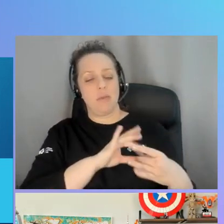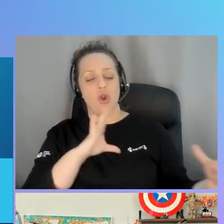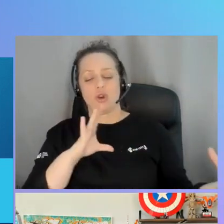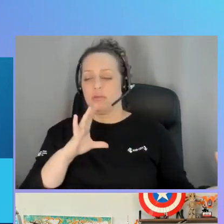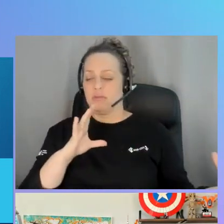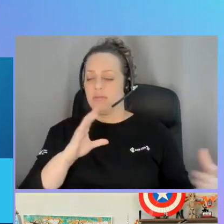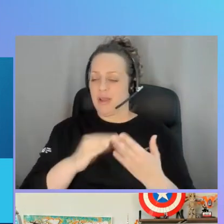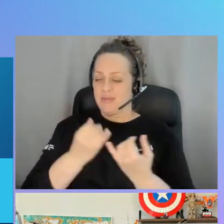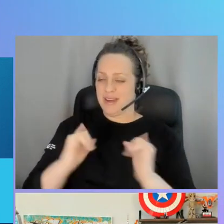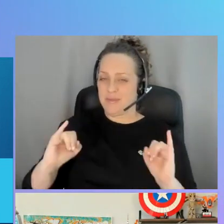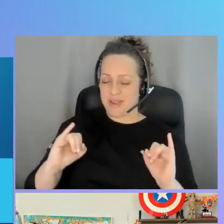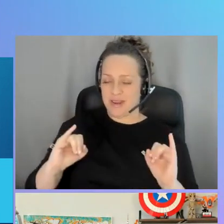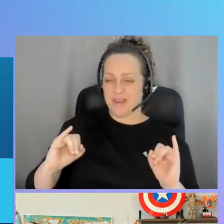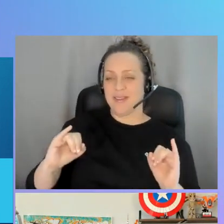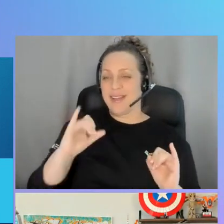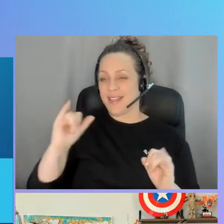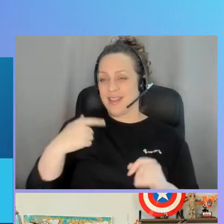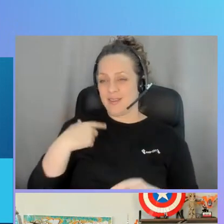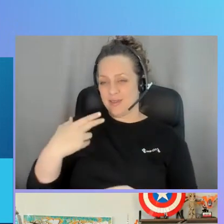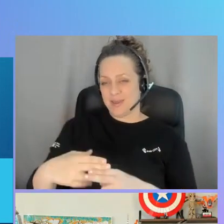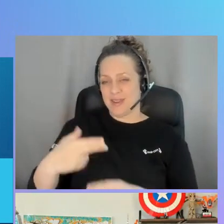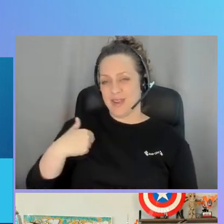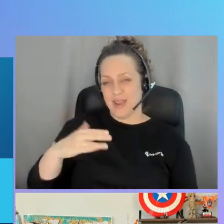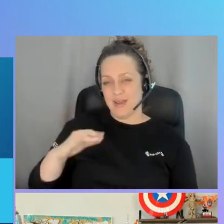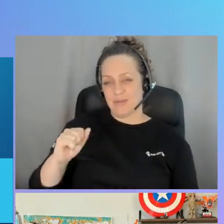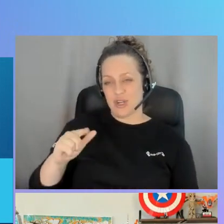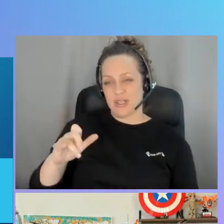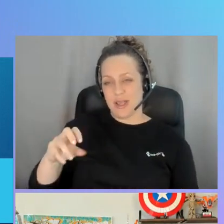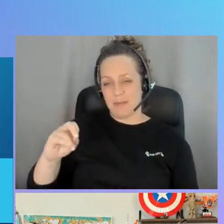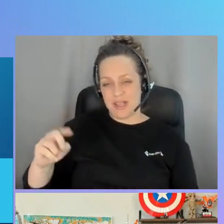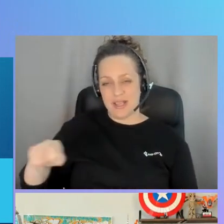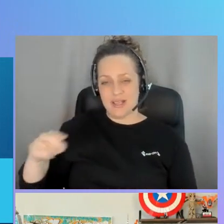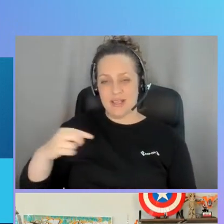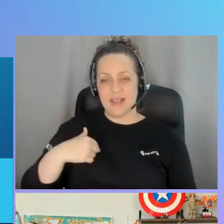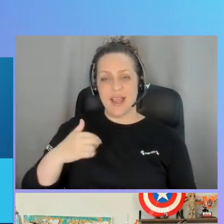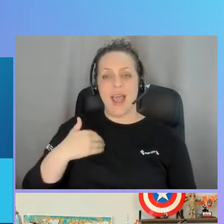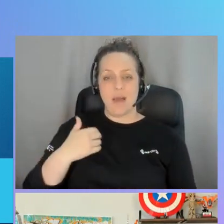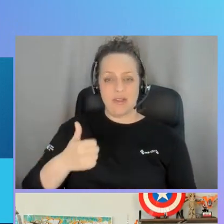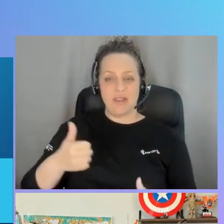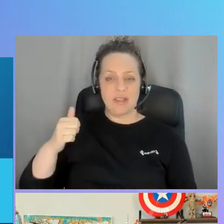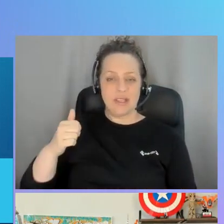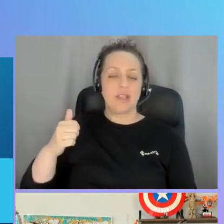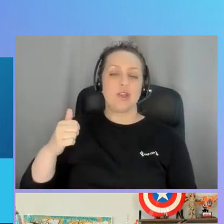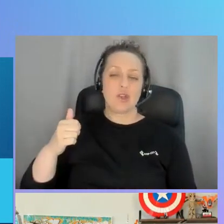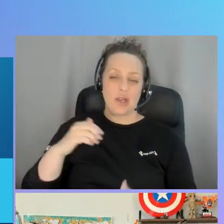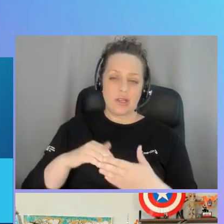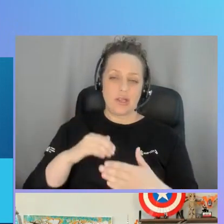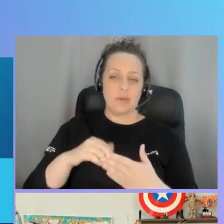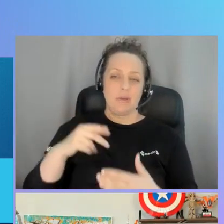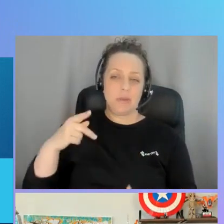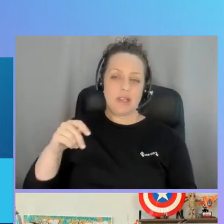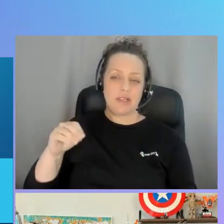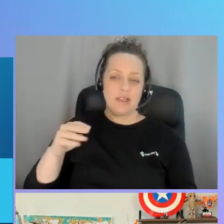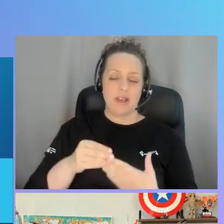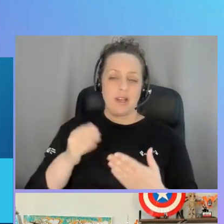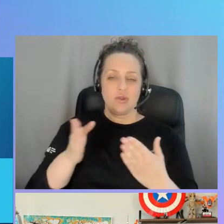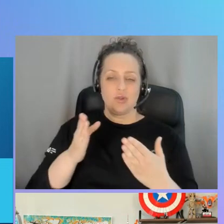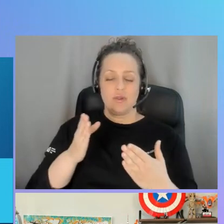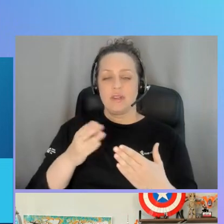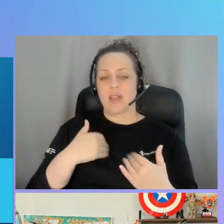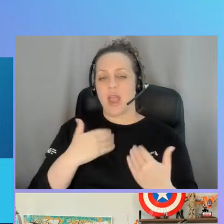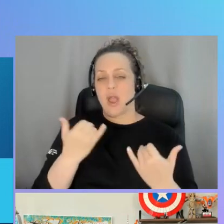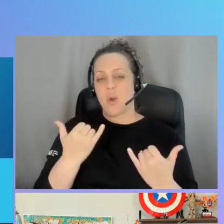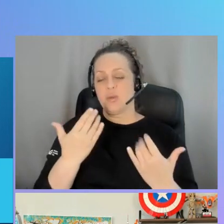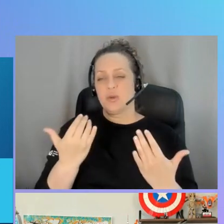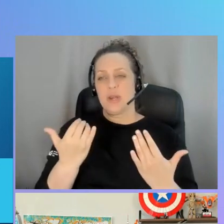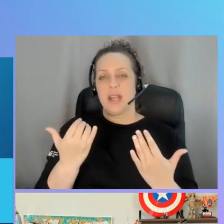Chaz Steinmetz, and I'm the Senior Vice President of Digital Accessibility at PNC Financial Services. And I hope today's agenda